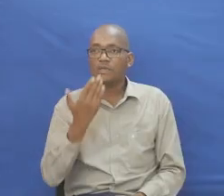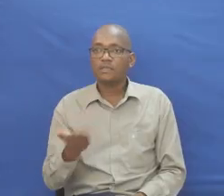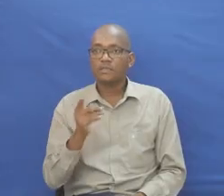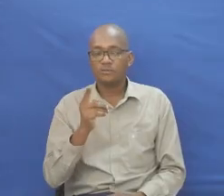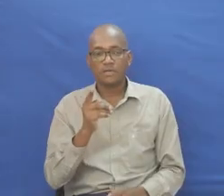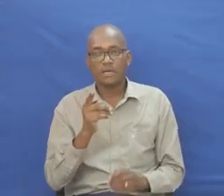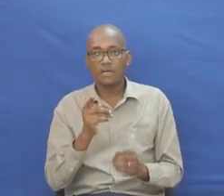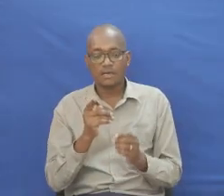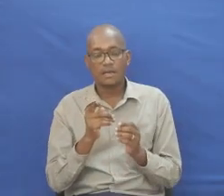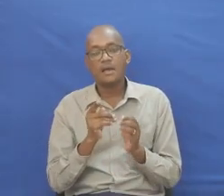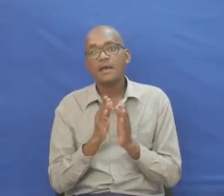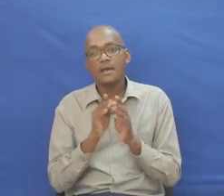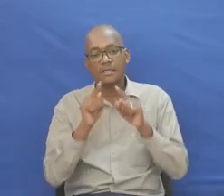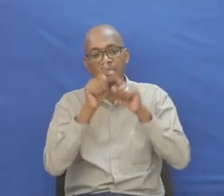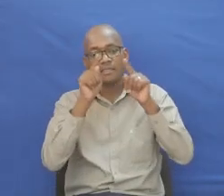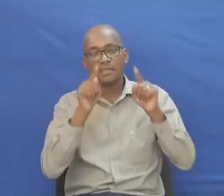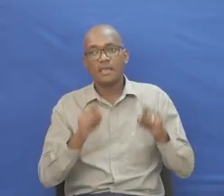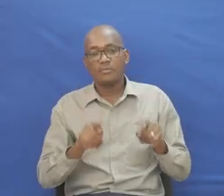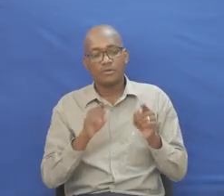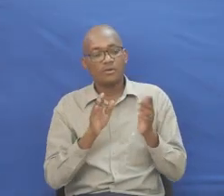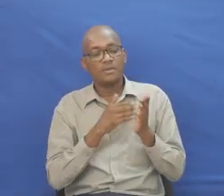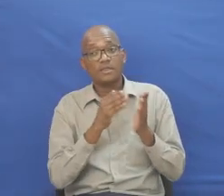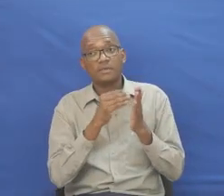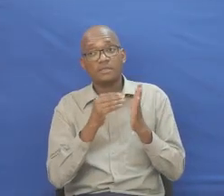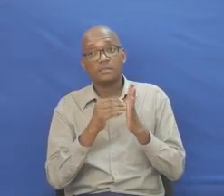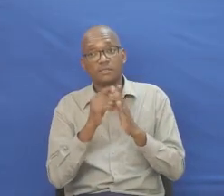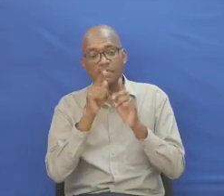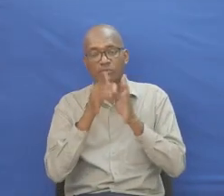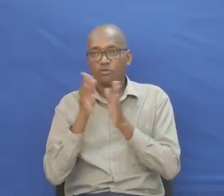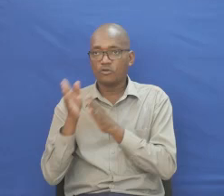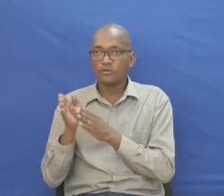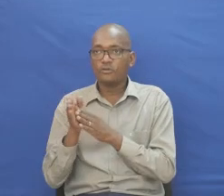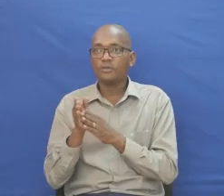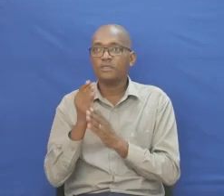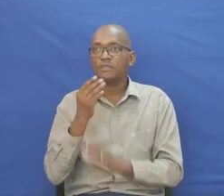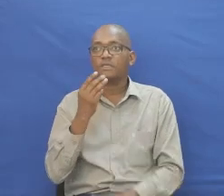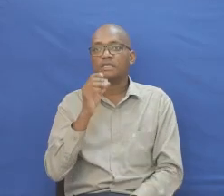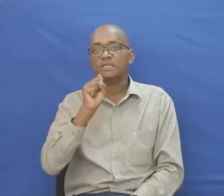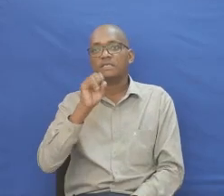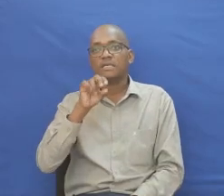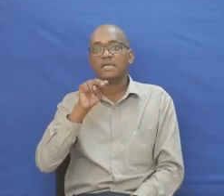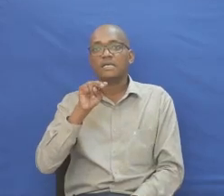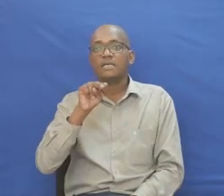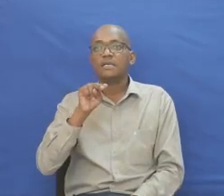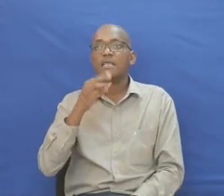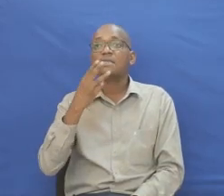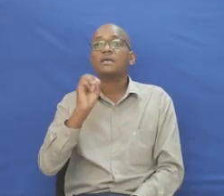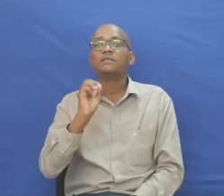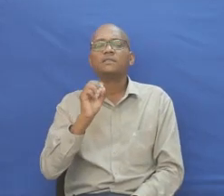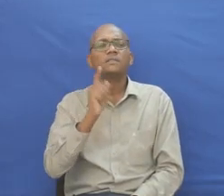your mathematical table, you may just open and read what is the value of sine 30. Sine 30, it